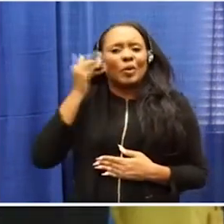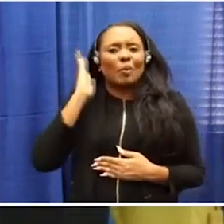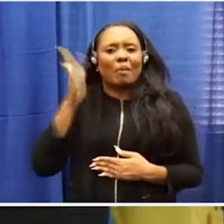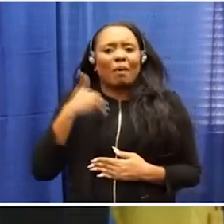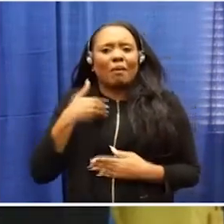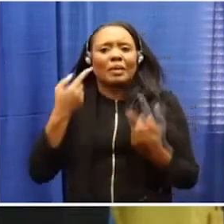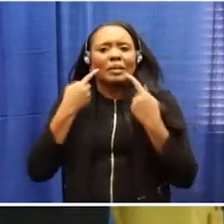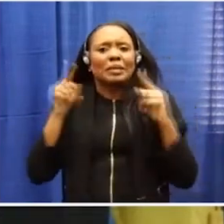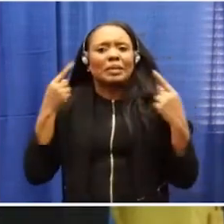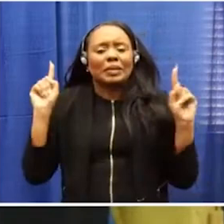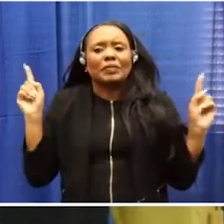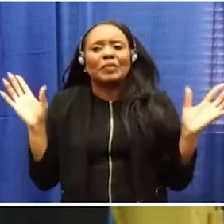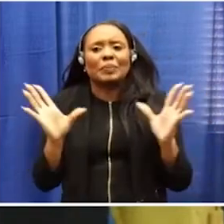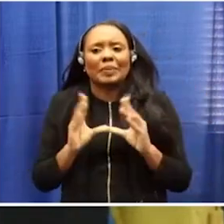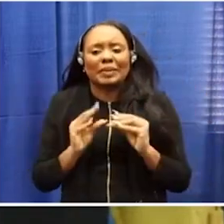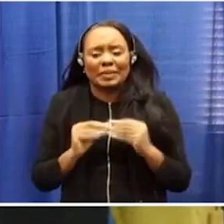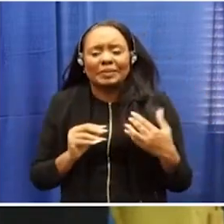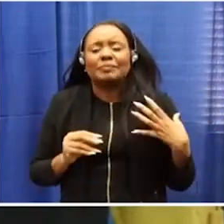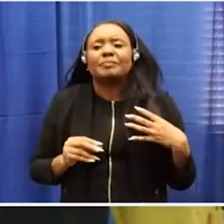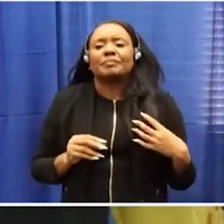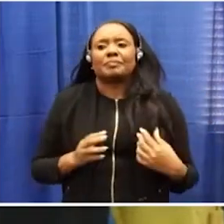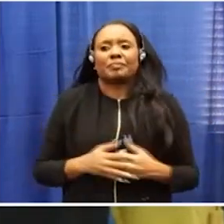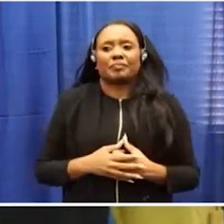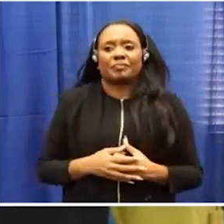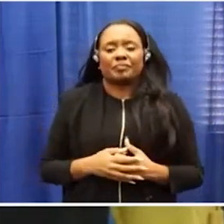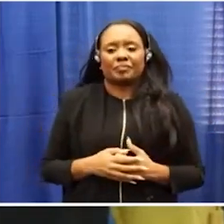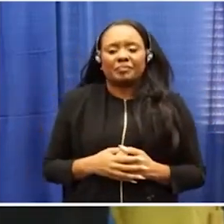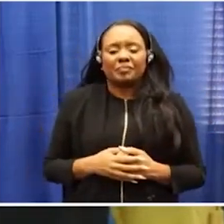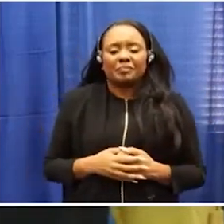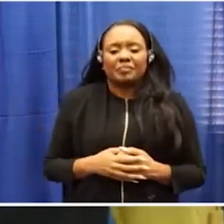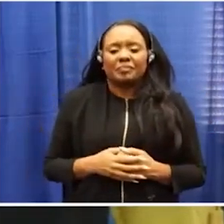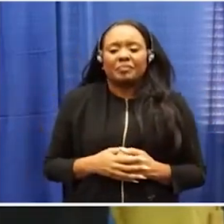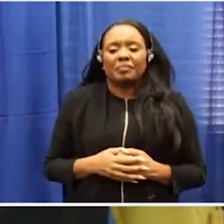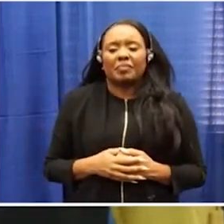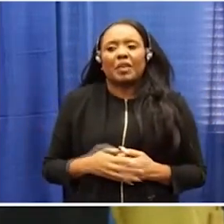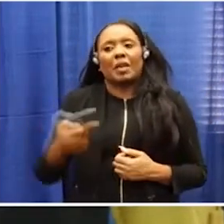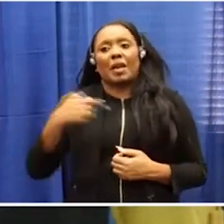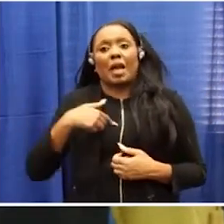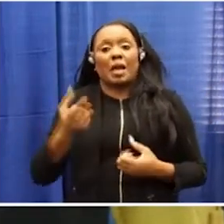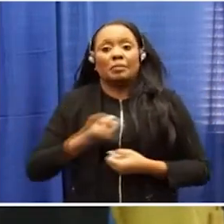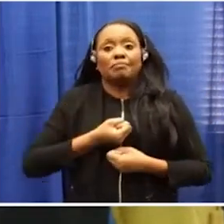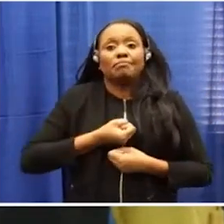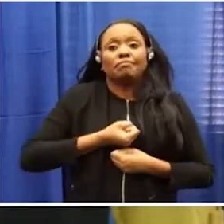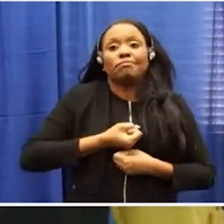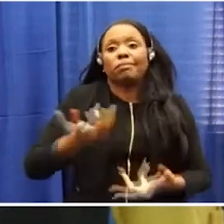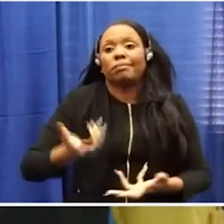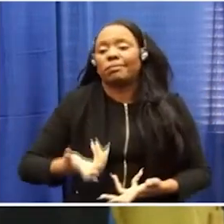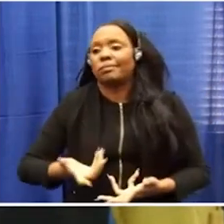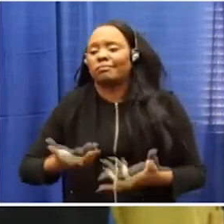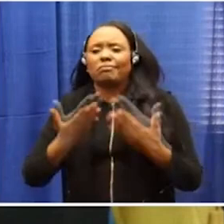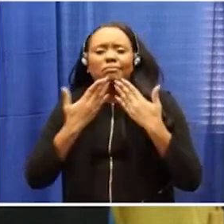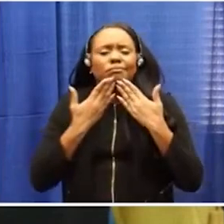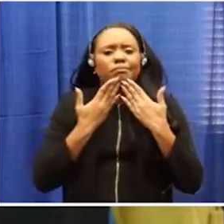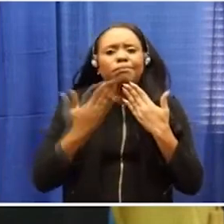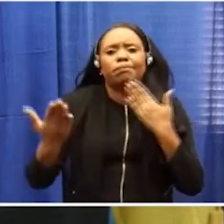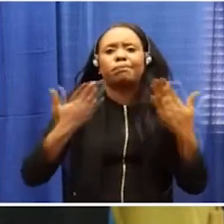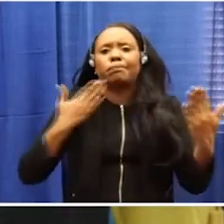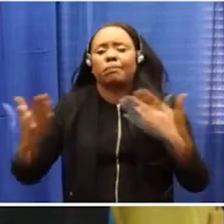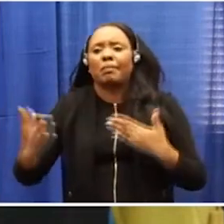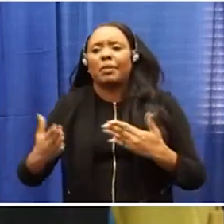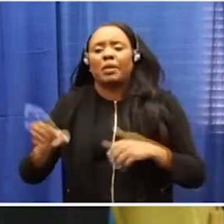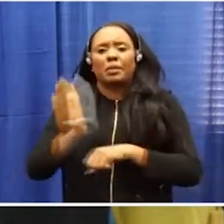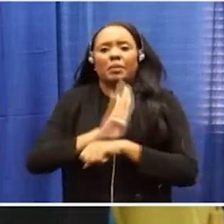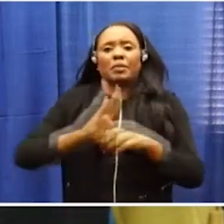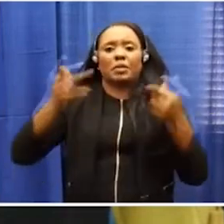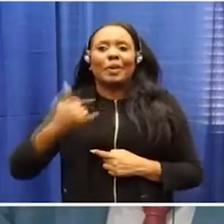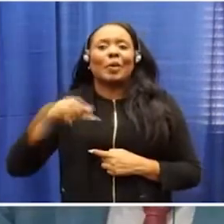meeting. Therefore, I take this opportunity to express our gratitude to the Prime Minister